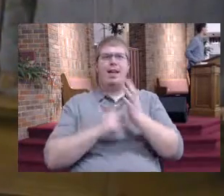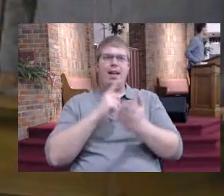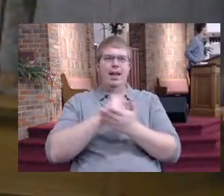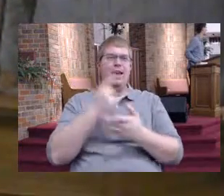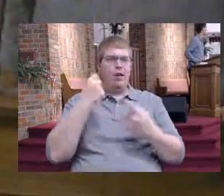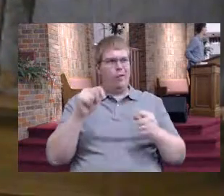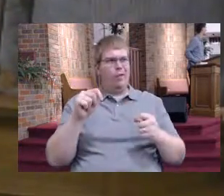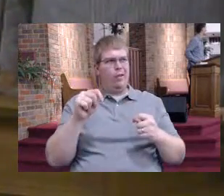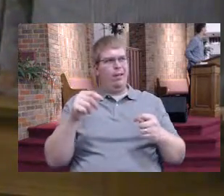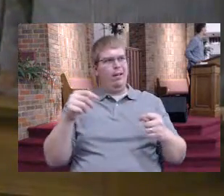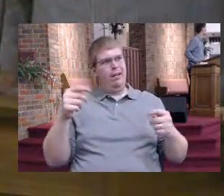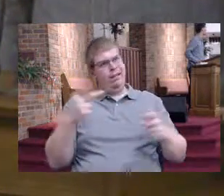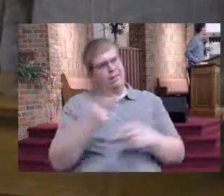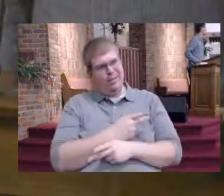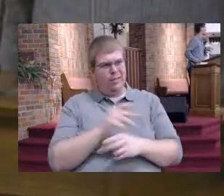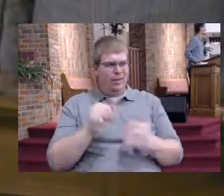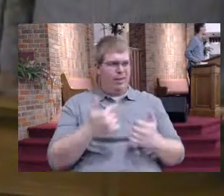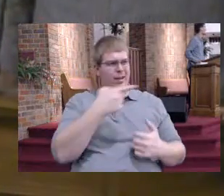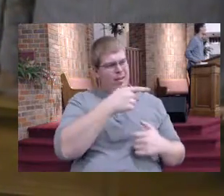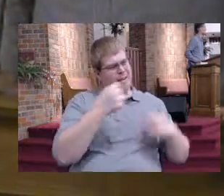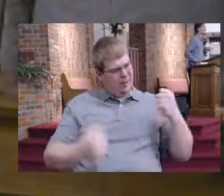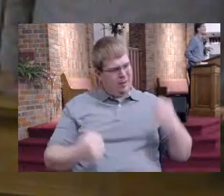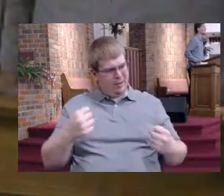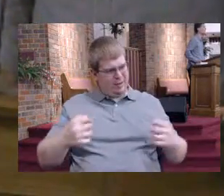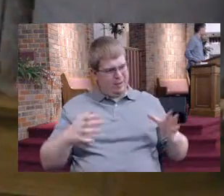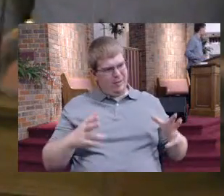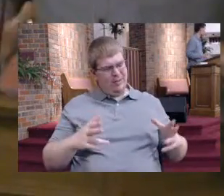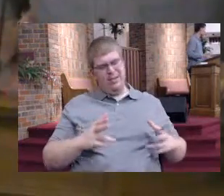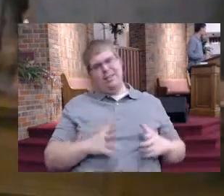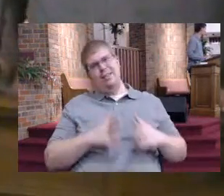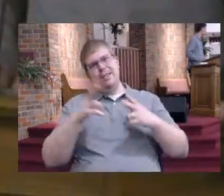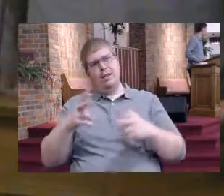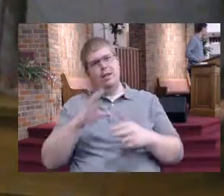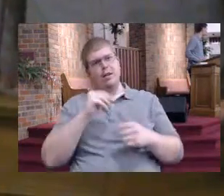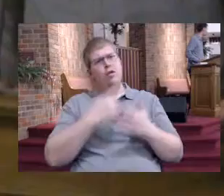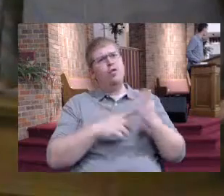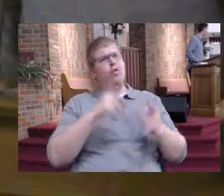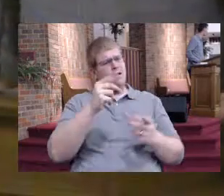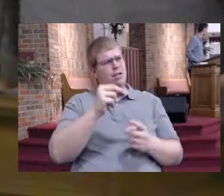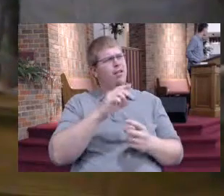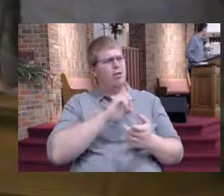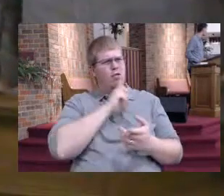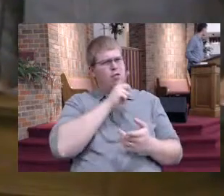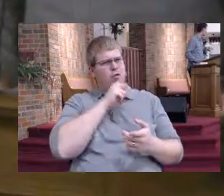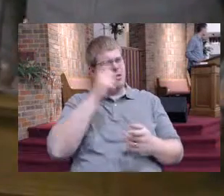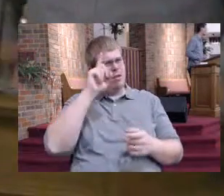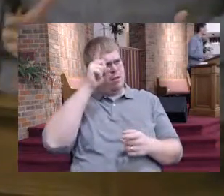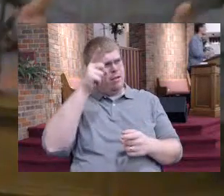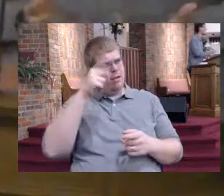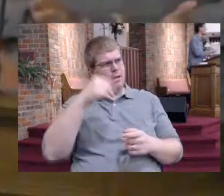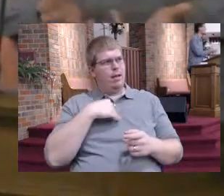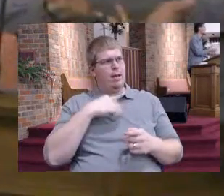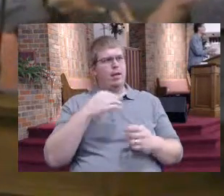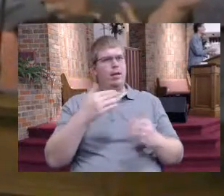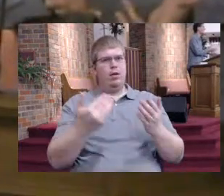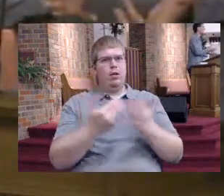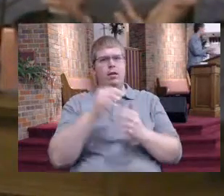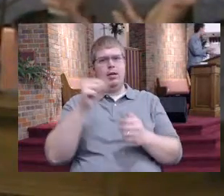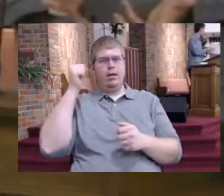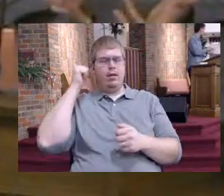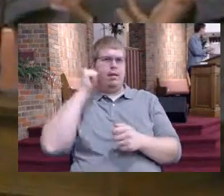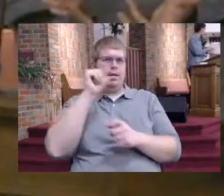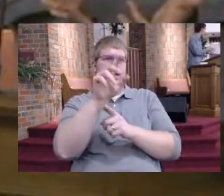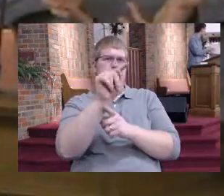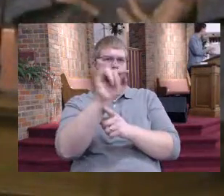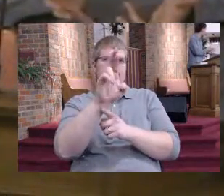and get this car out of this mud. And what they did, it was really quite brilliant. They used the spare tire